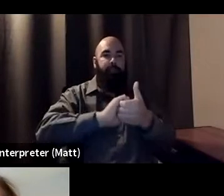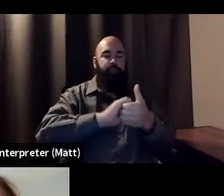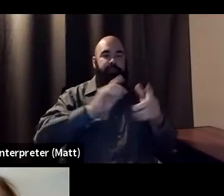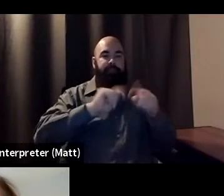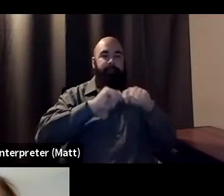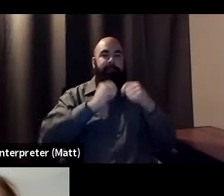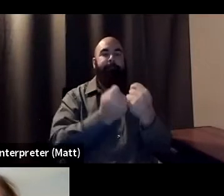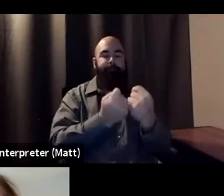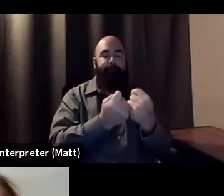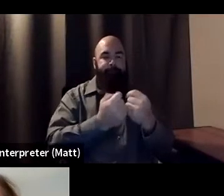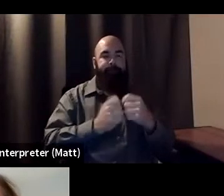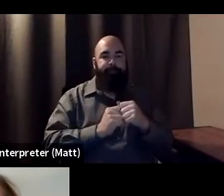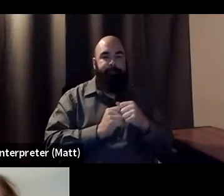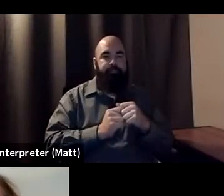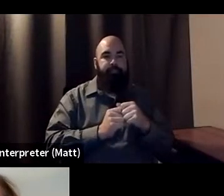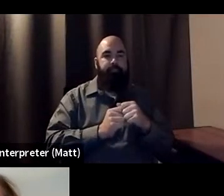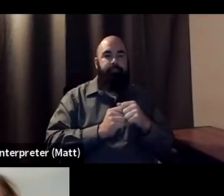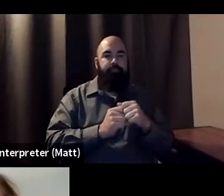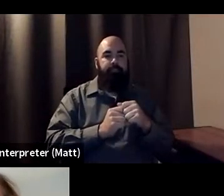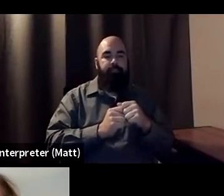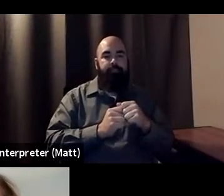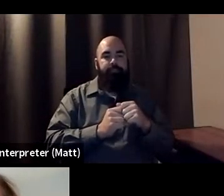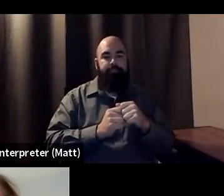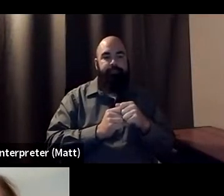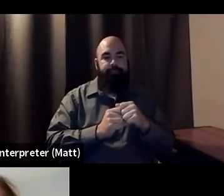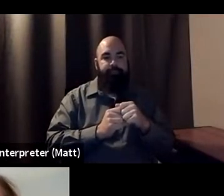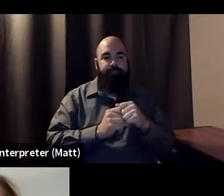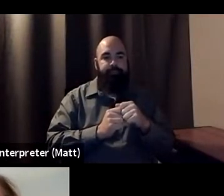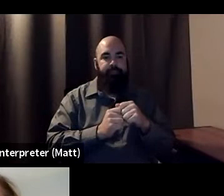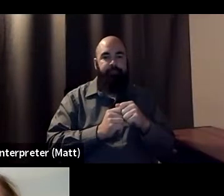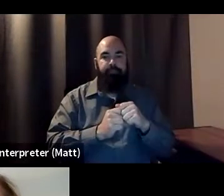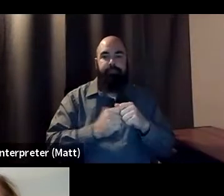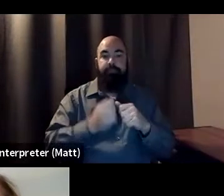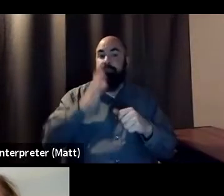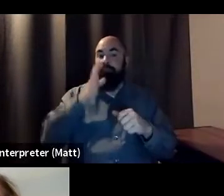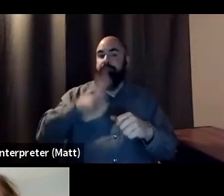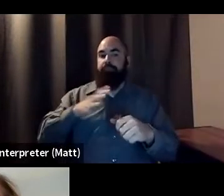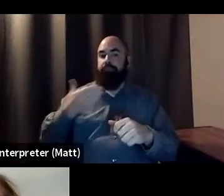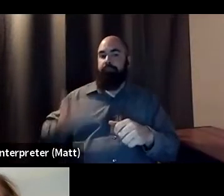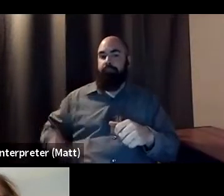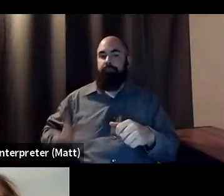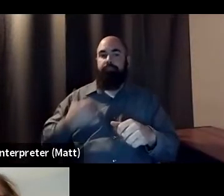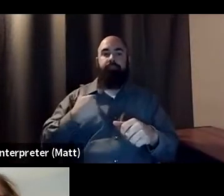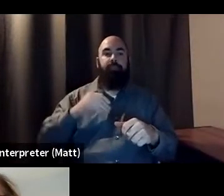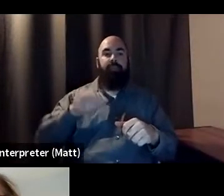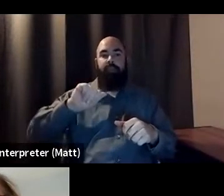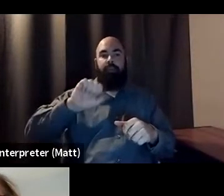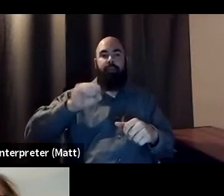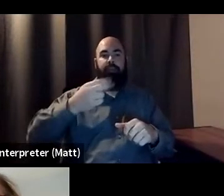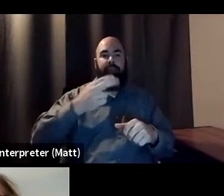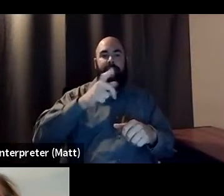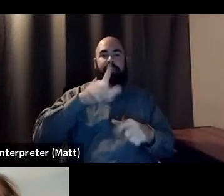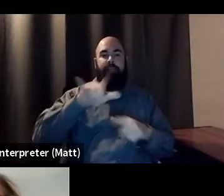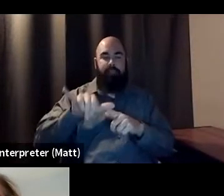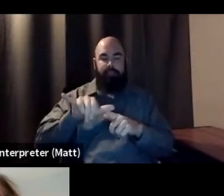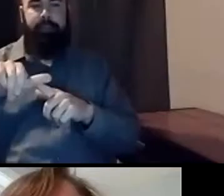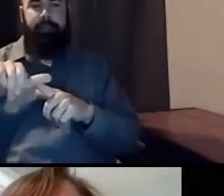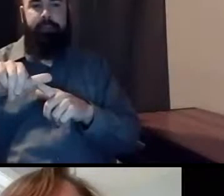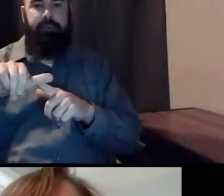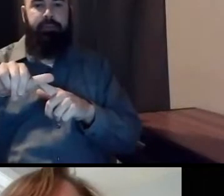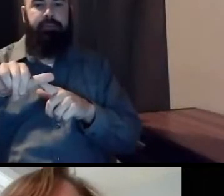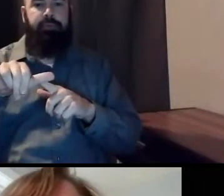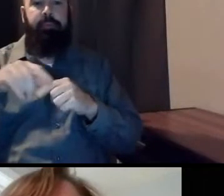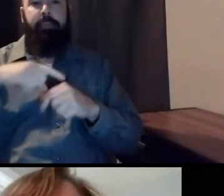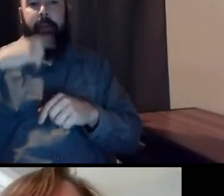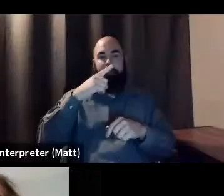Regional Commission in partnership with the Health District. Thanks, Kevin. As Kevin said, I'm Ashley Briggs, the Public Health Director for the